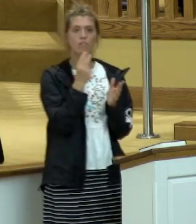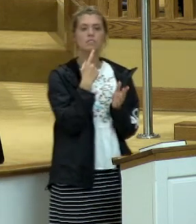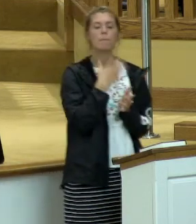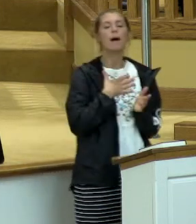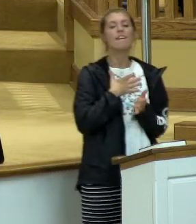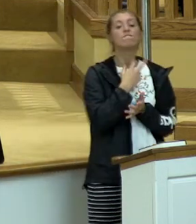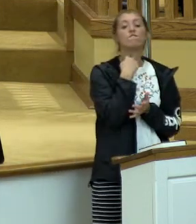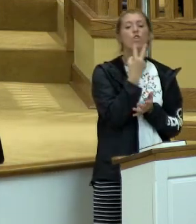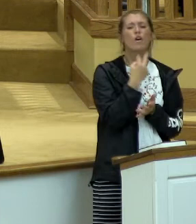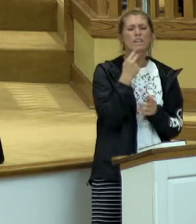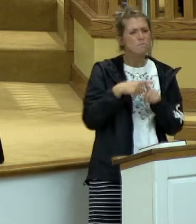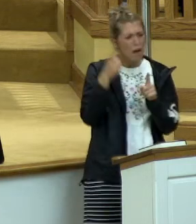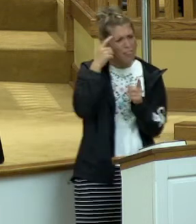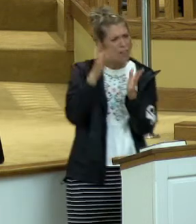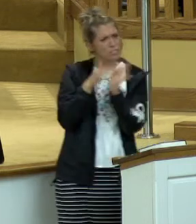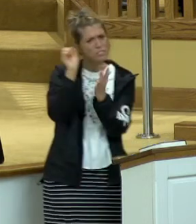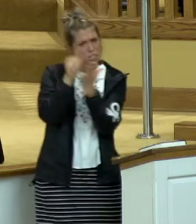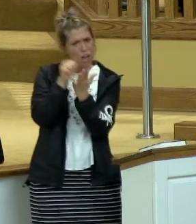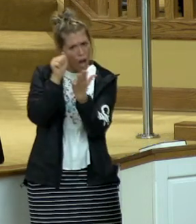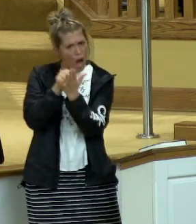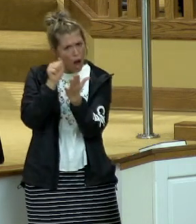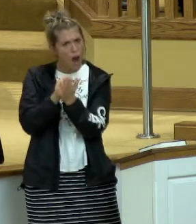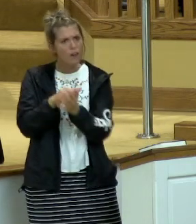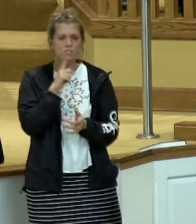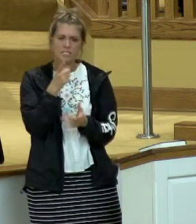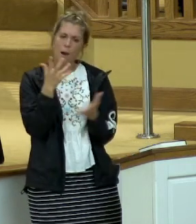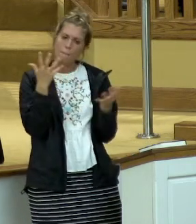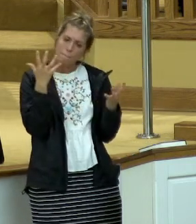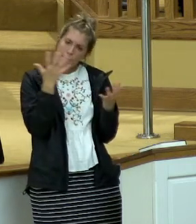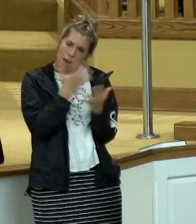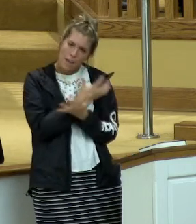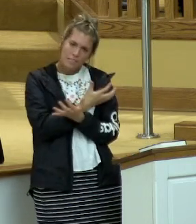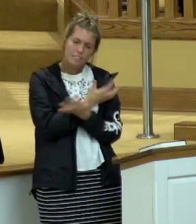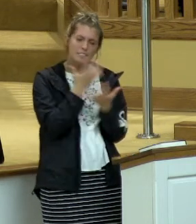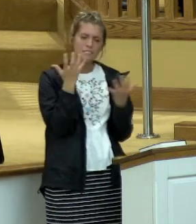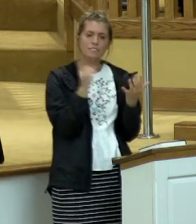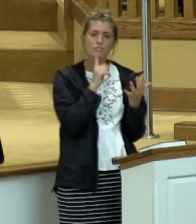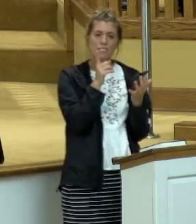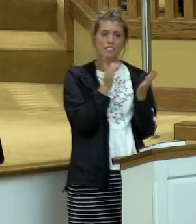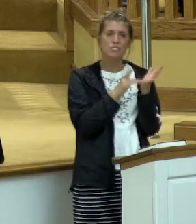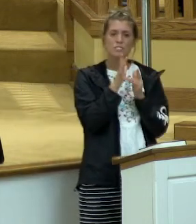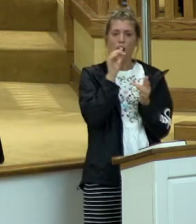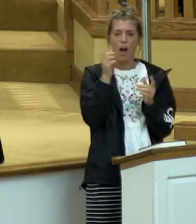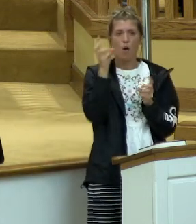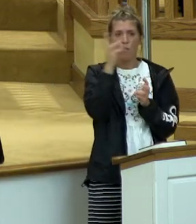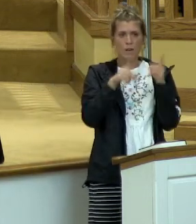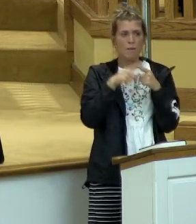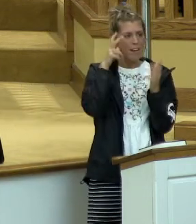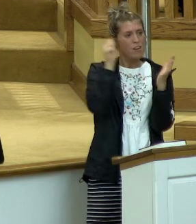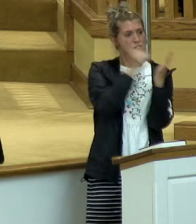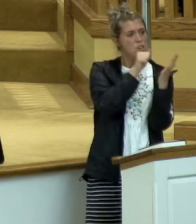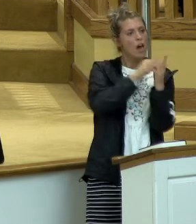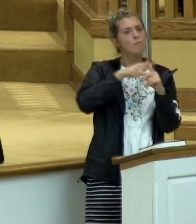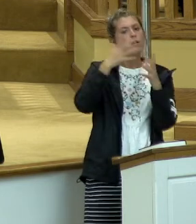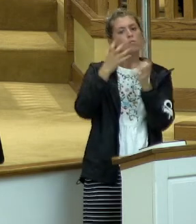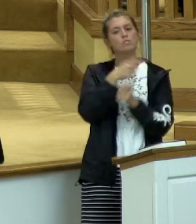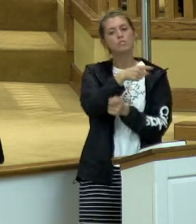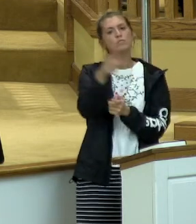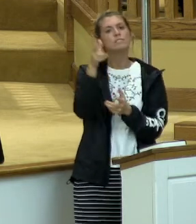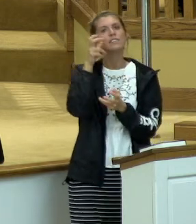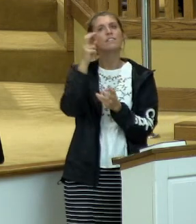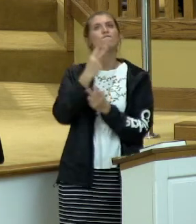What? But I thought he was knocking. Isn't it amazing? He actually isn't worried about you hearing his knock. He wants you to hear his